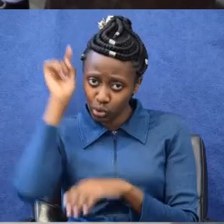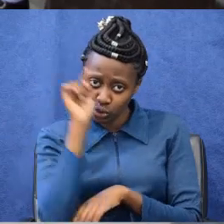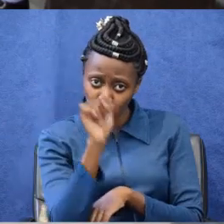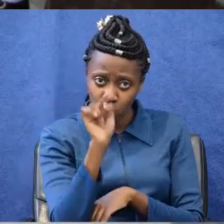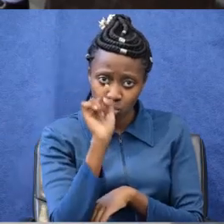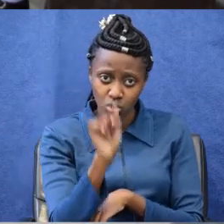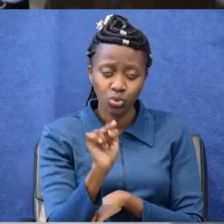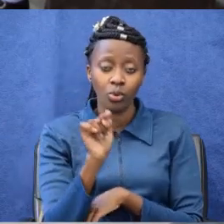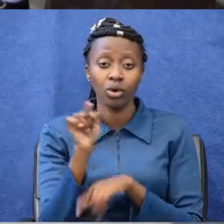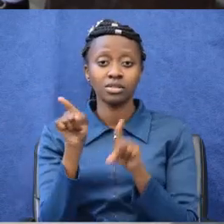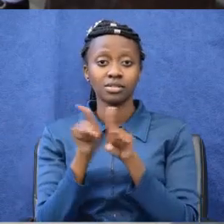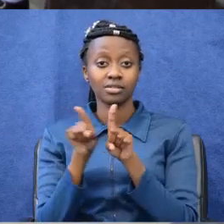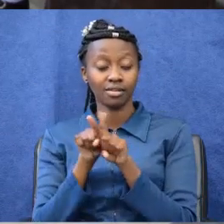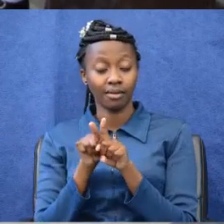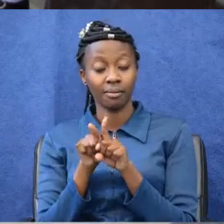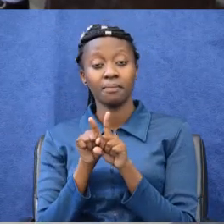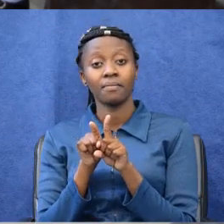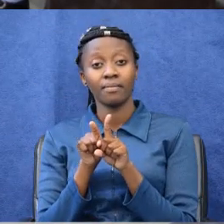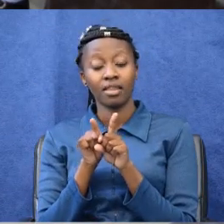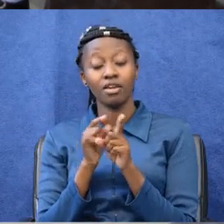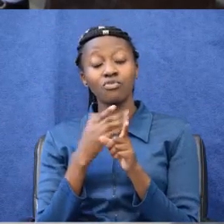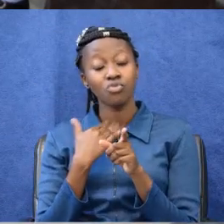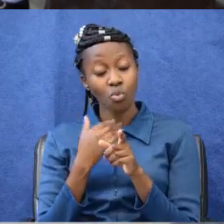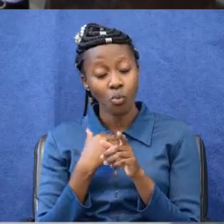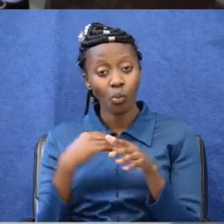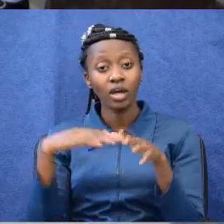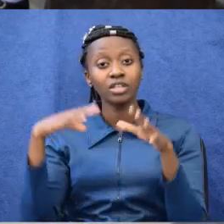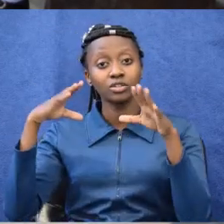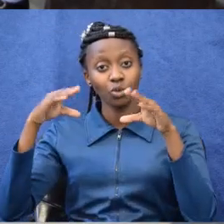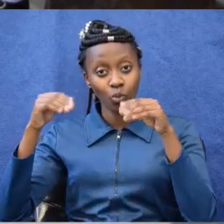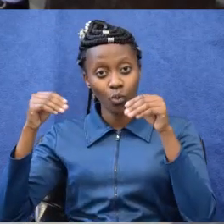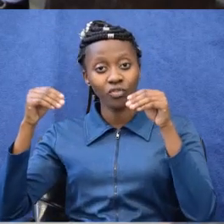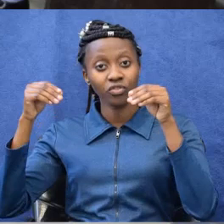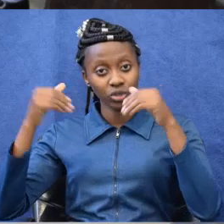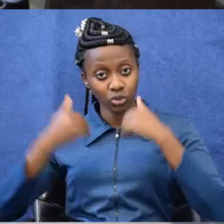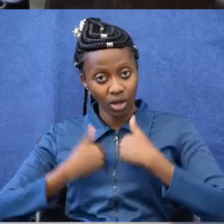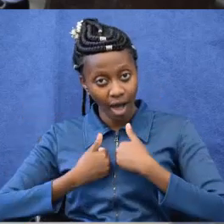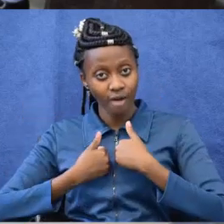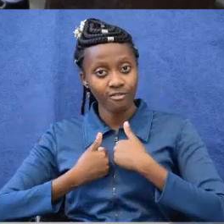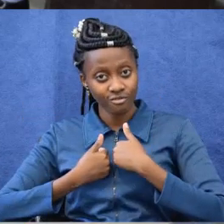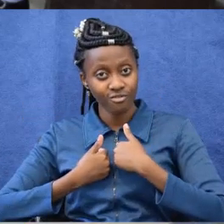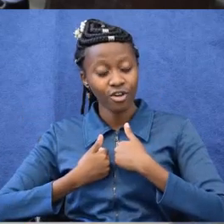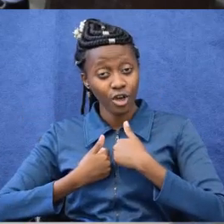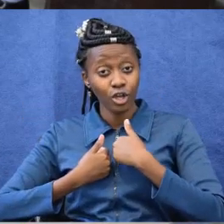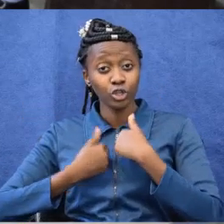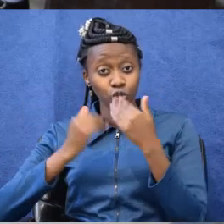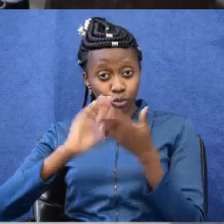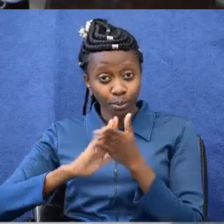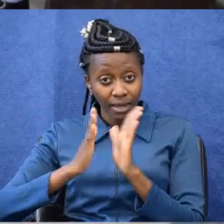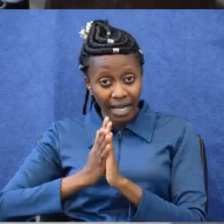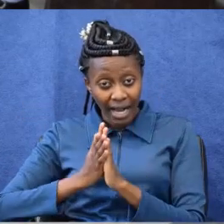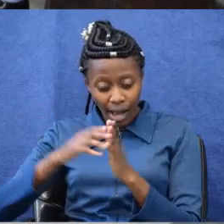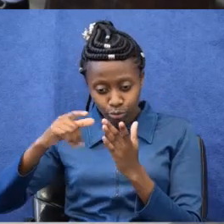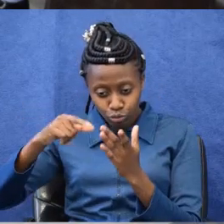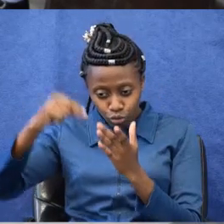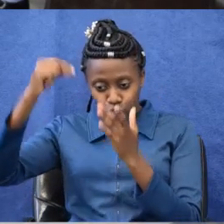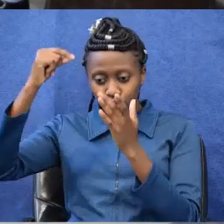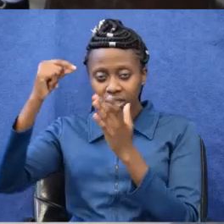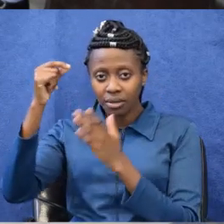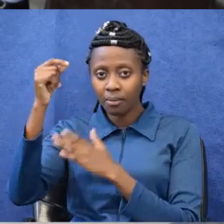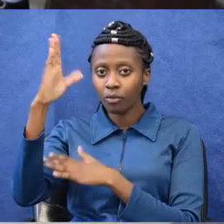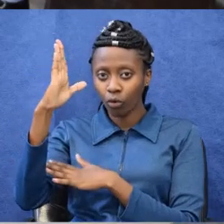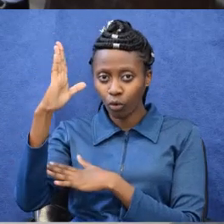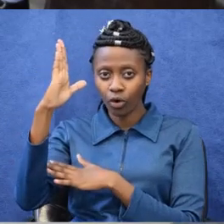so, for us to qualify, we need qualification for us to be chosen by